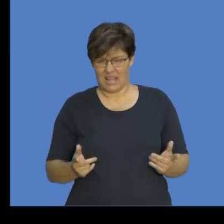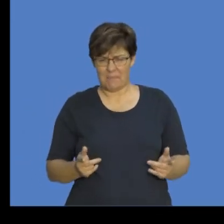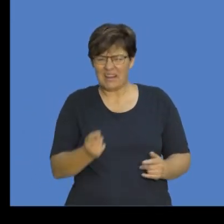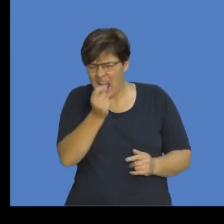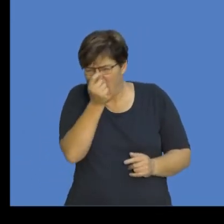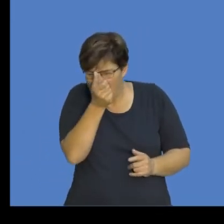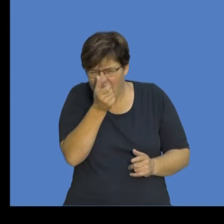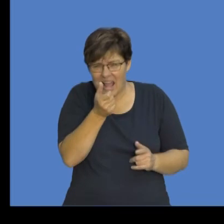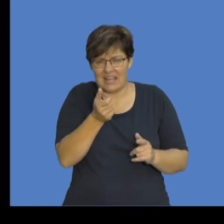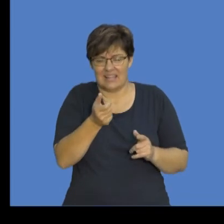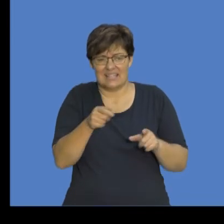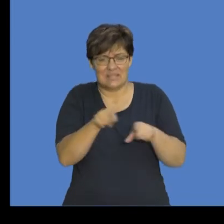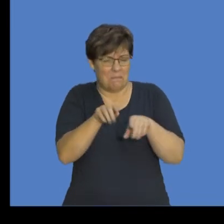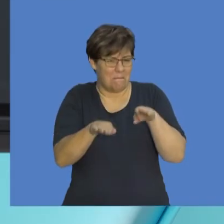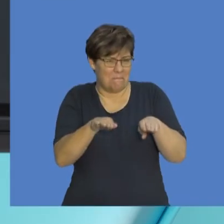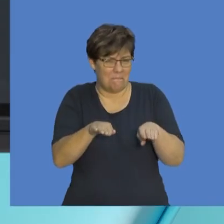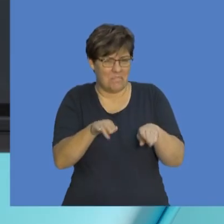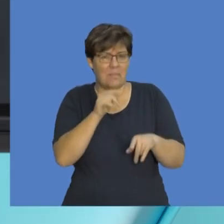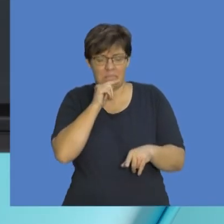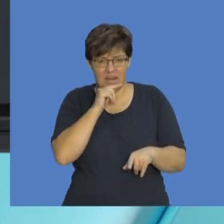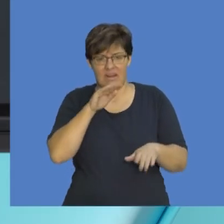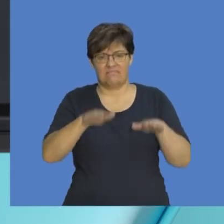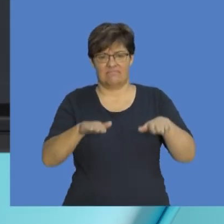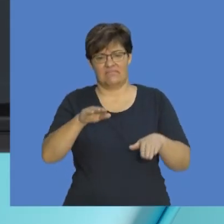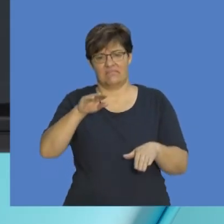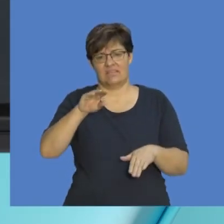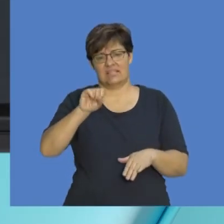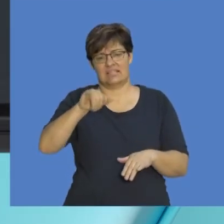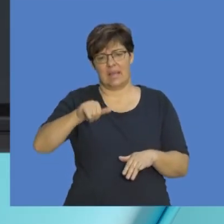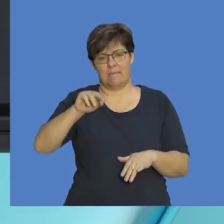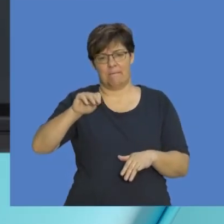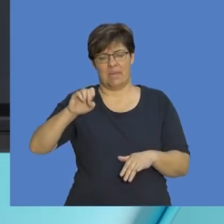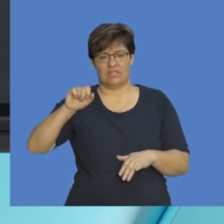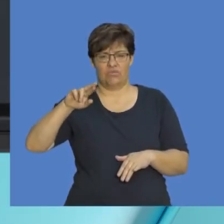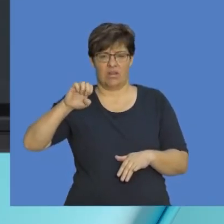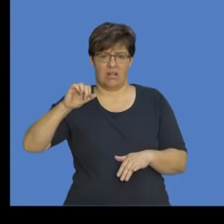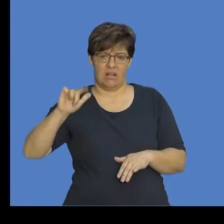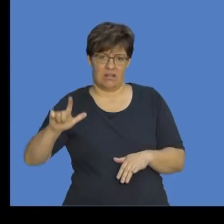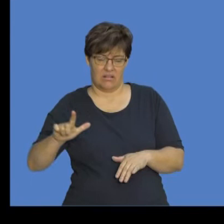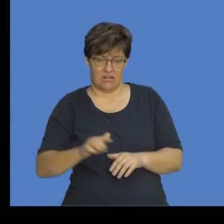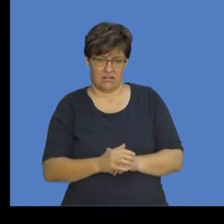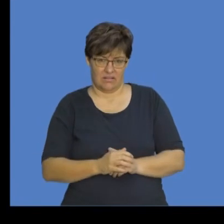but almost equal, then that will be symmetrical. Okay.